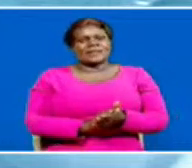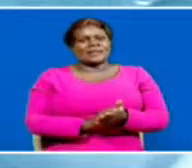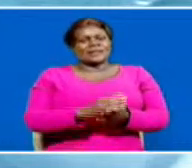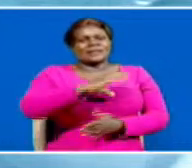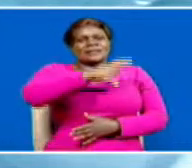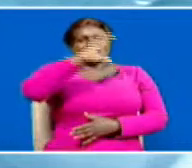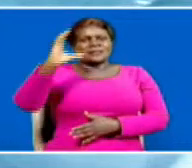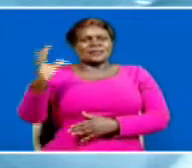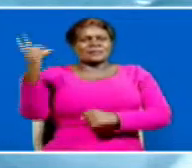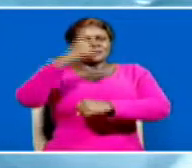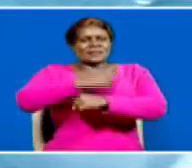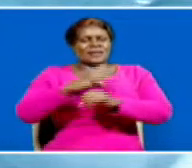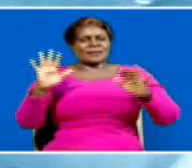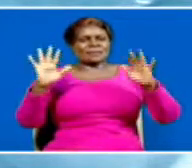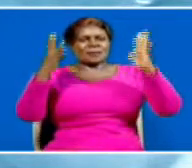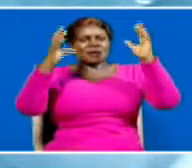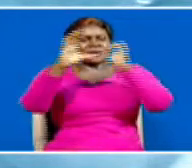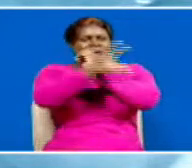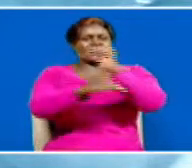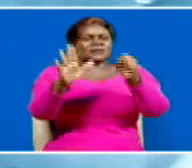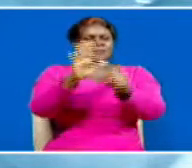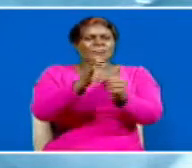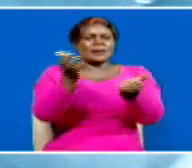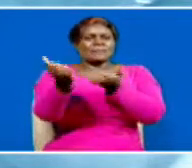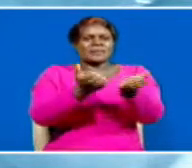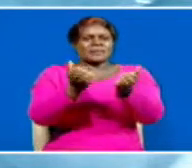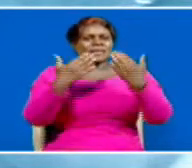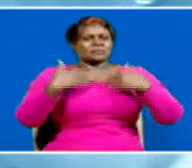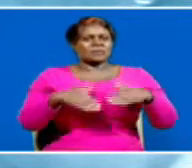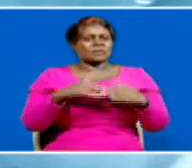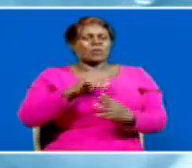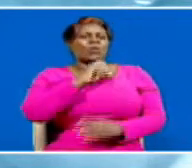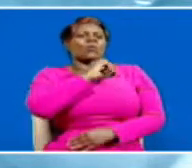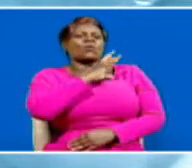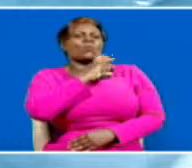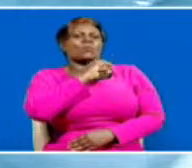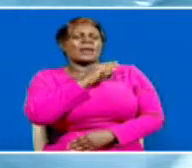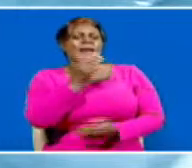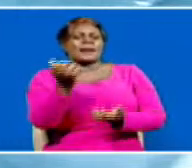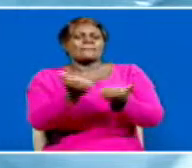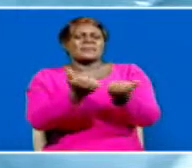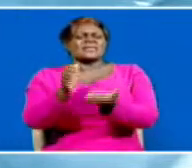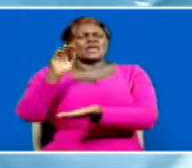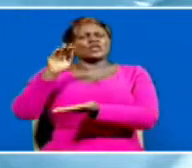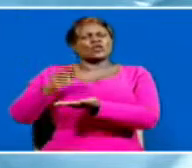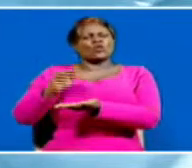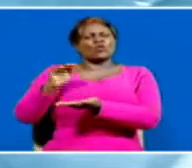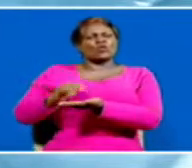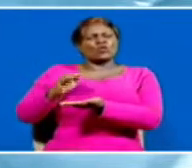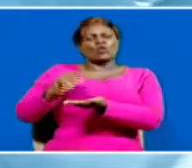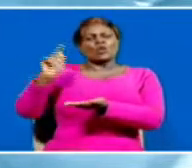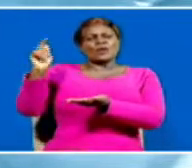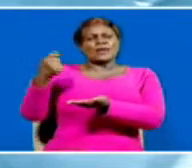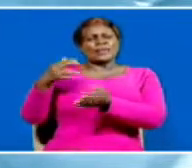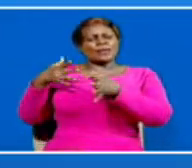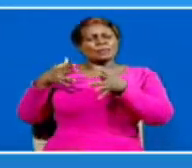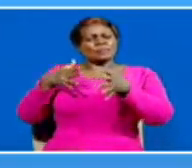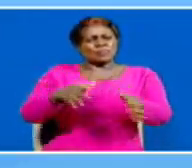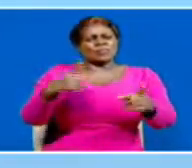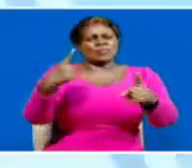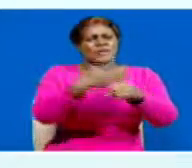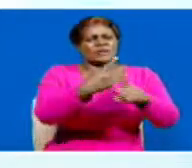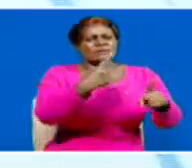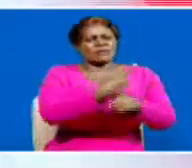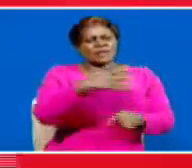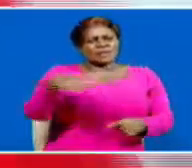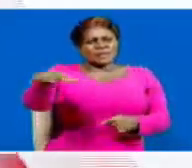Day celebrations continue across the country, traders have decried low sales during this festive season, even as Kenyans throng and different